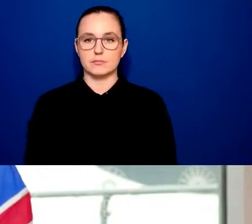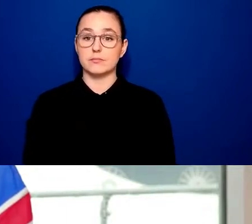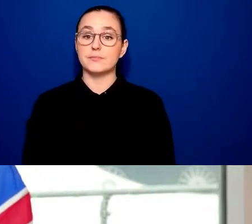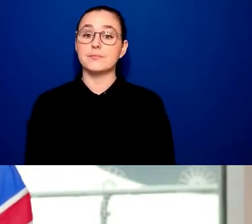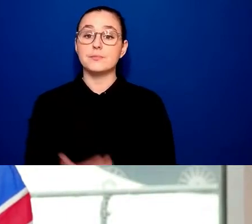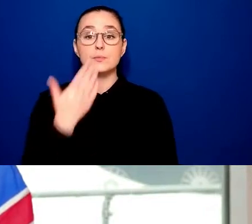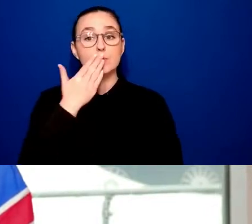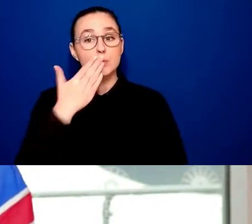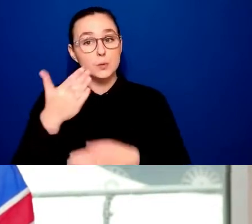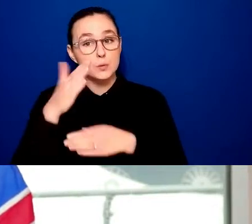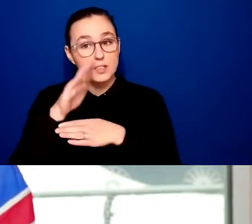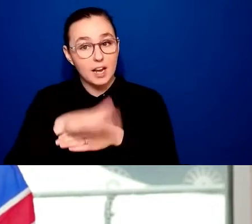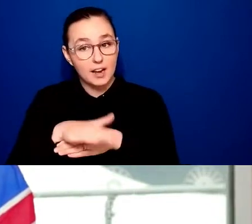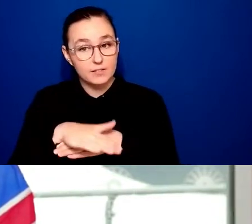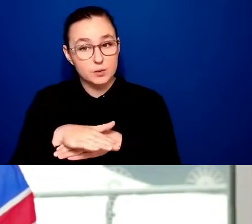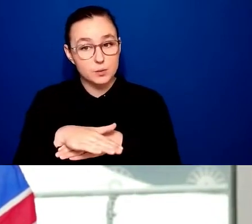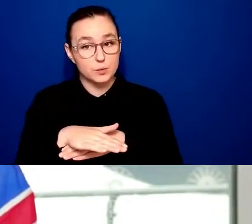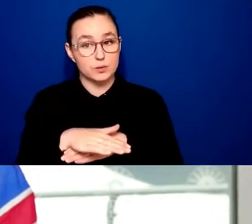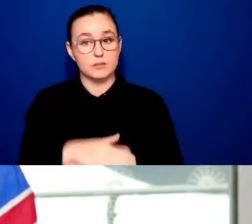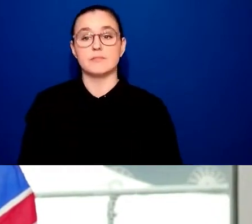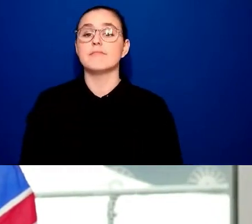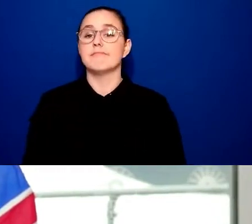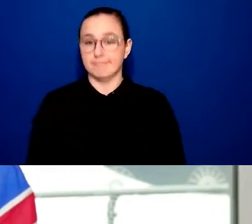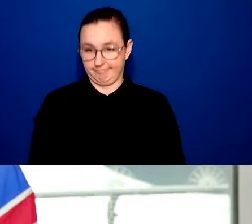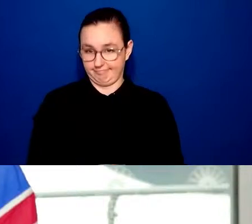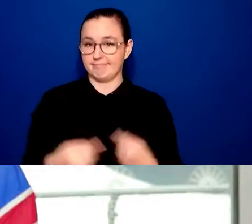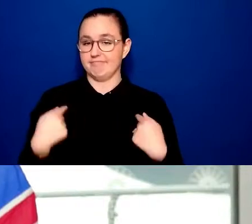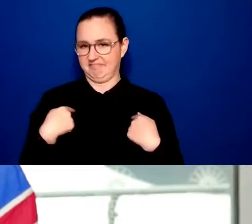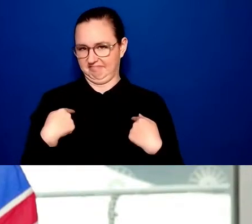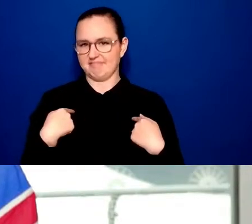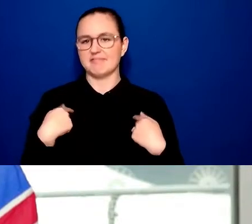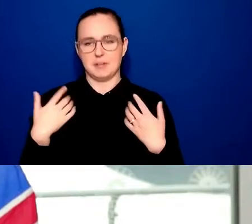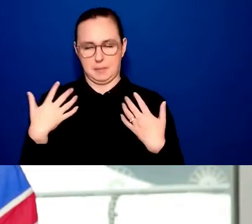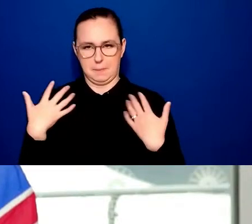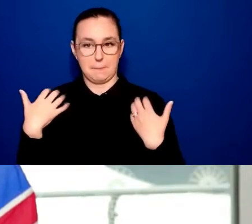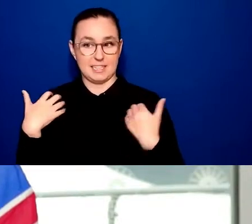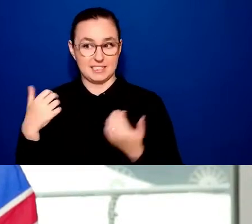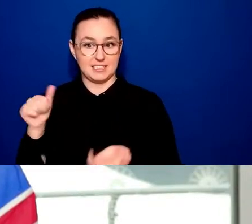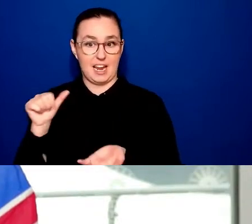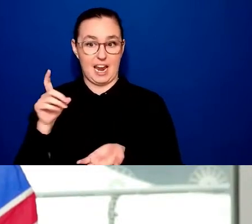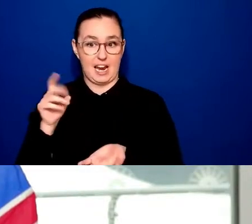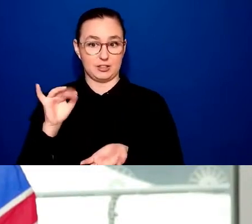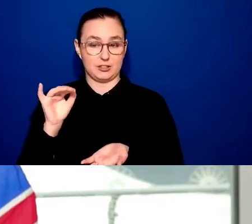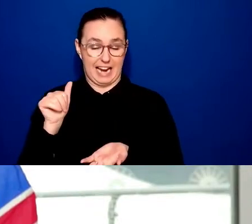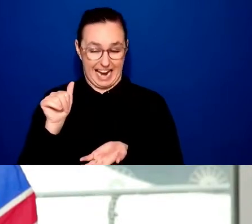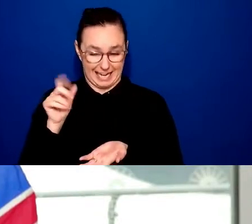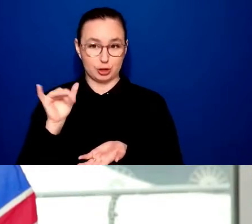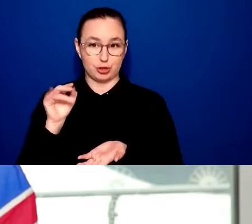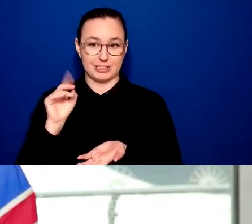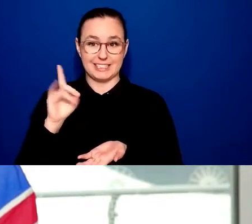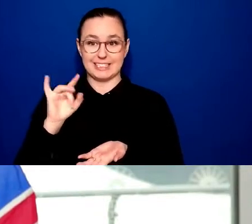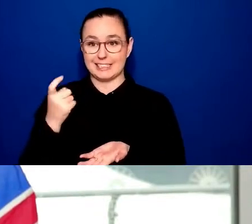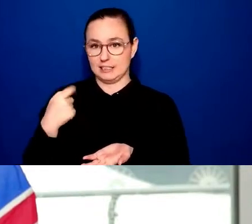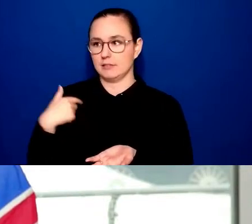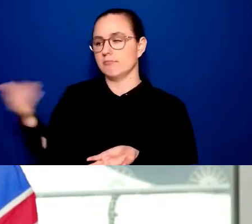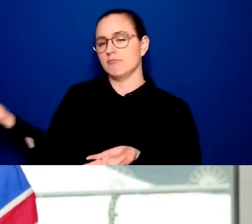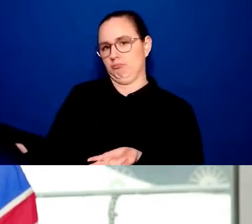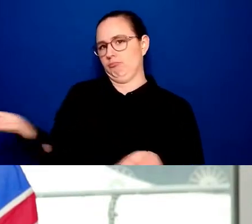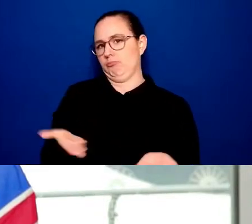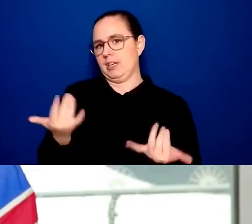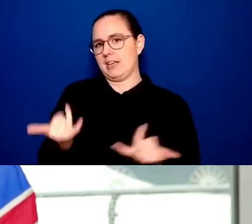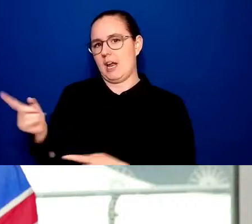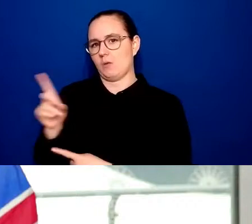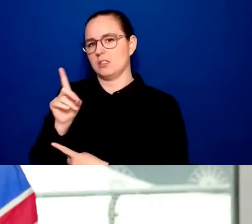Good afternoon. My name is Adrian Dix. I'm BC's Minister of Health. To my right is Dr. Bonnie Henry, BC's Provincial Health Officer. This is our COVID-19